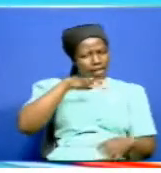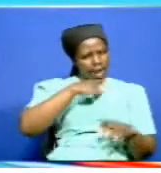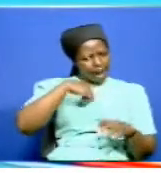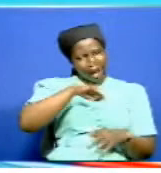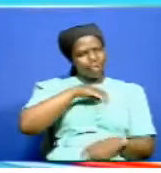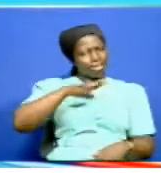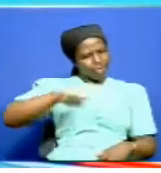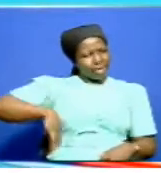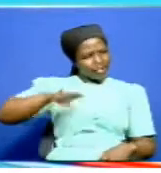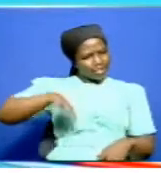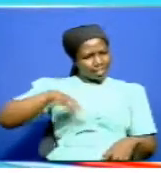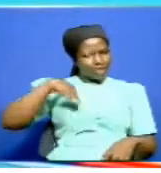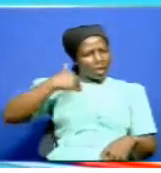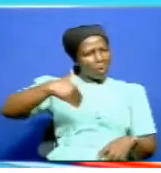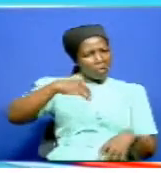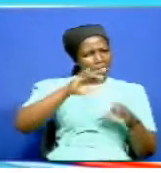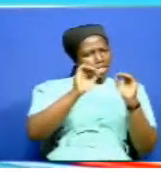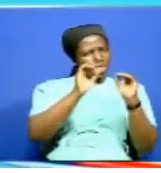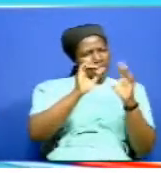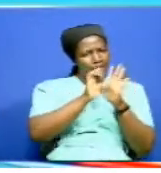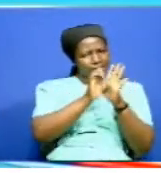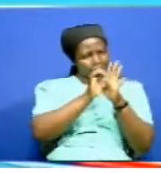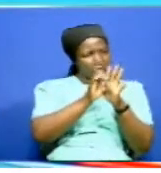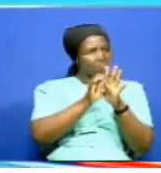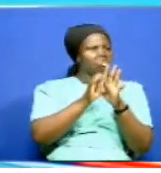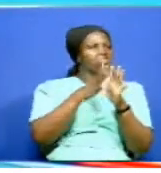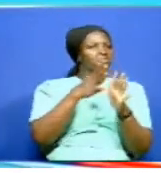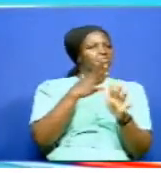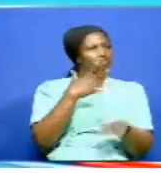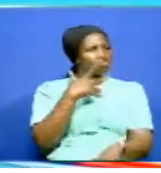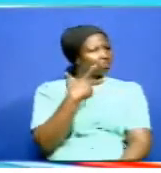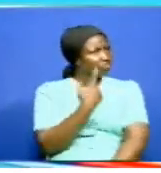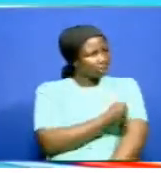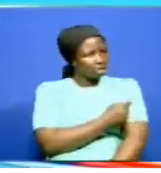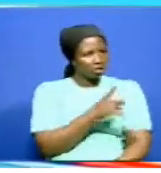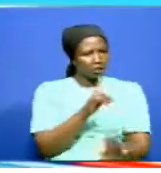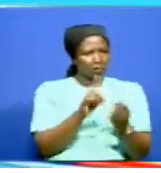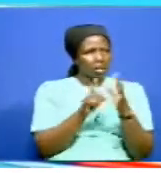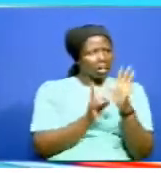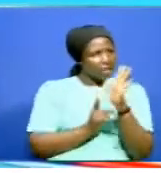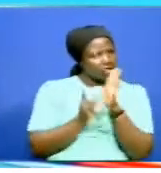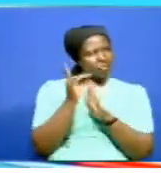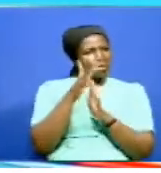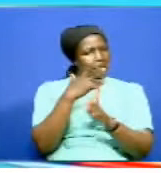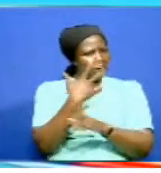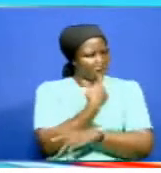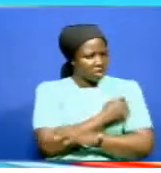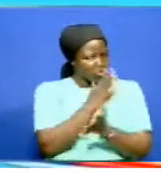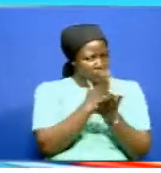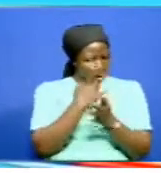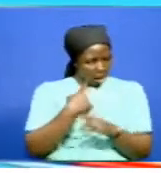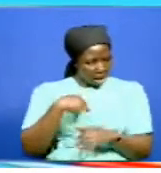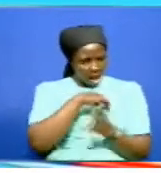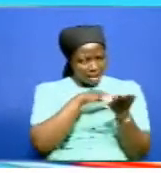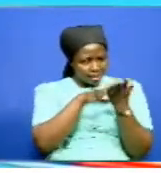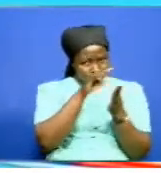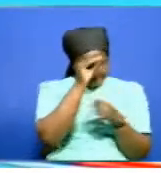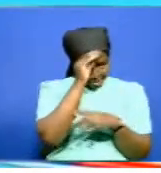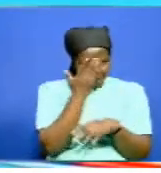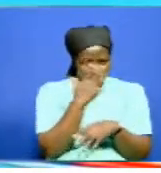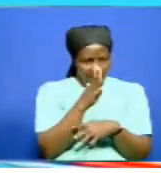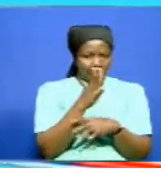things like vaccination and development of vaccines? And of course, we are learned. We can be able, as you said, Oxford,